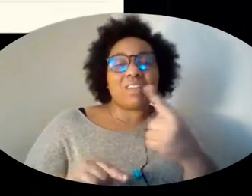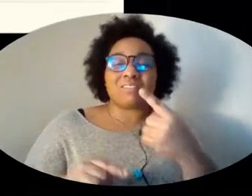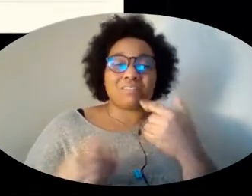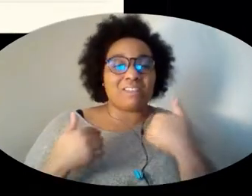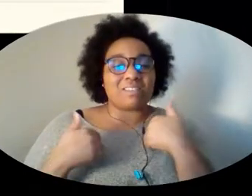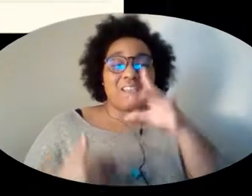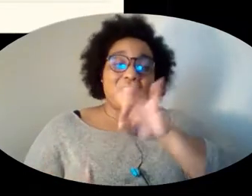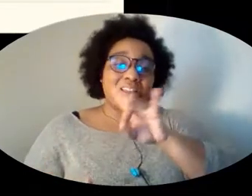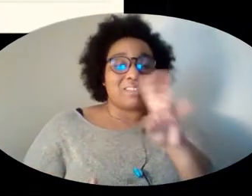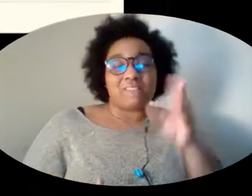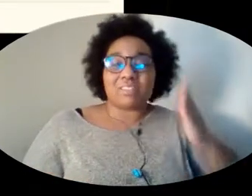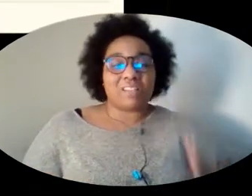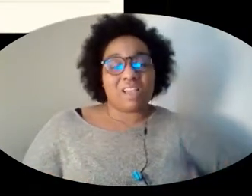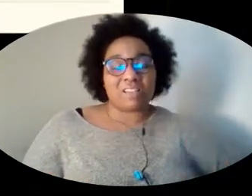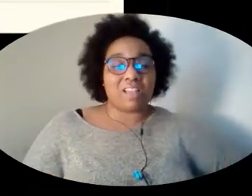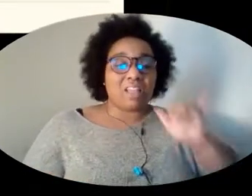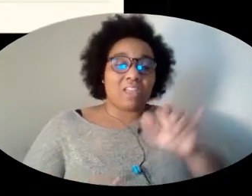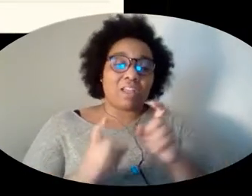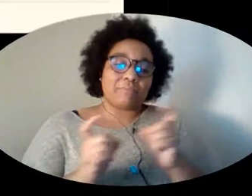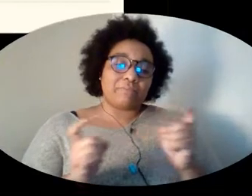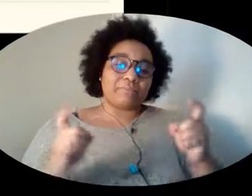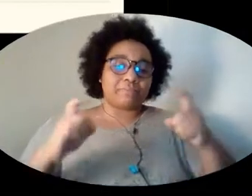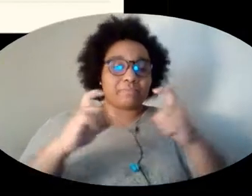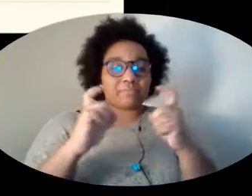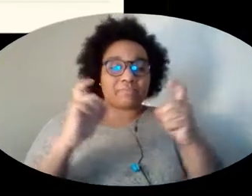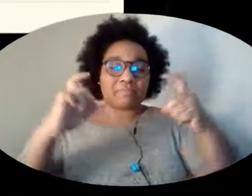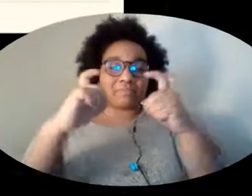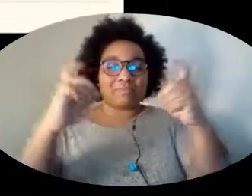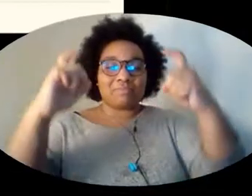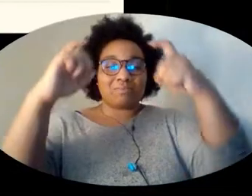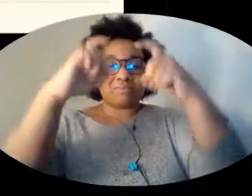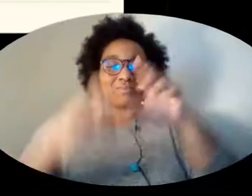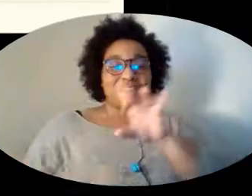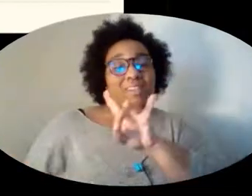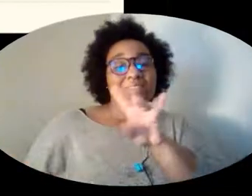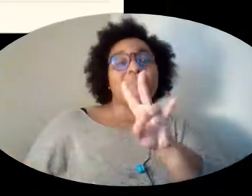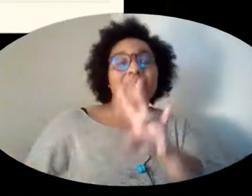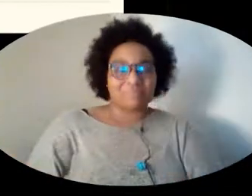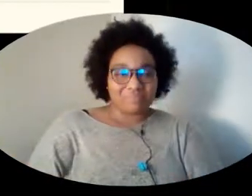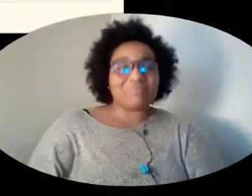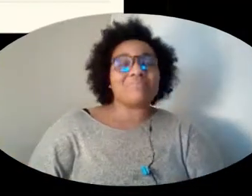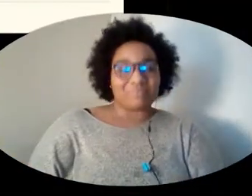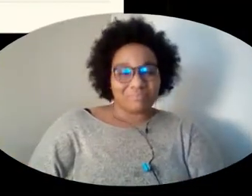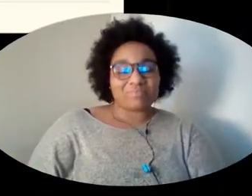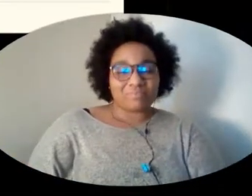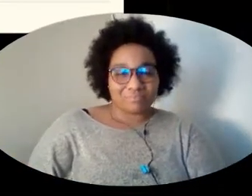something that has 87 sides that's called an octaconta heptagon